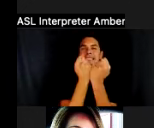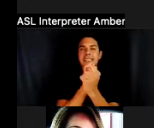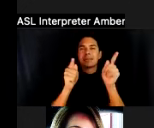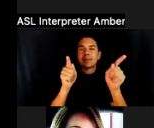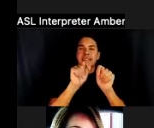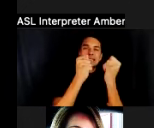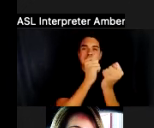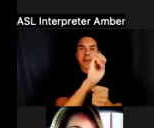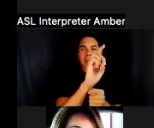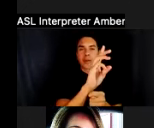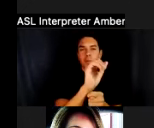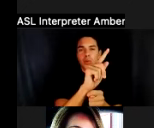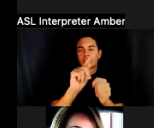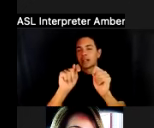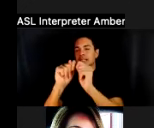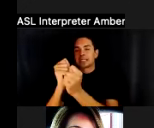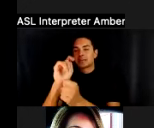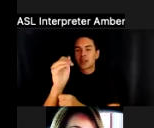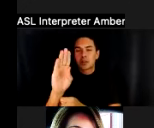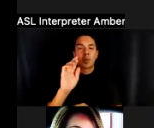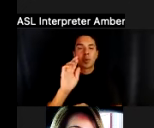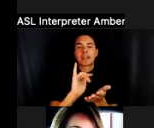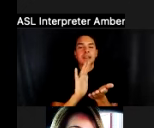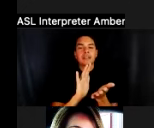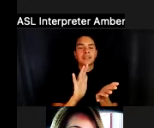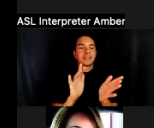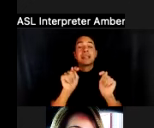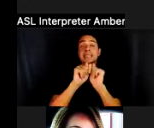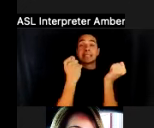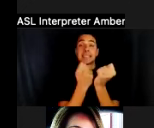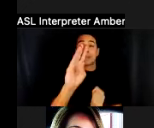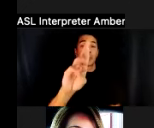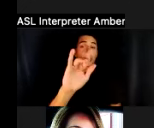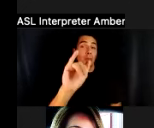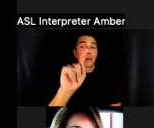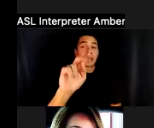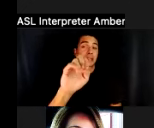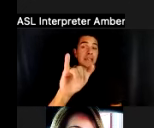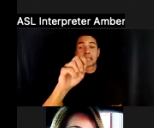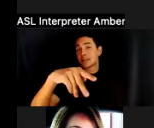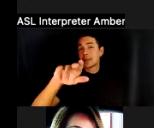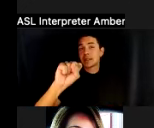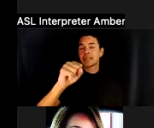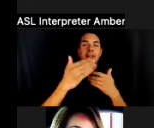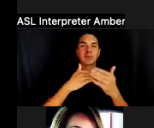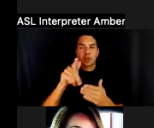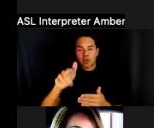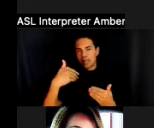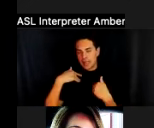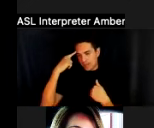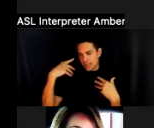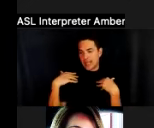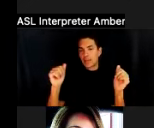who are like Team Britney, and what does that mean, right? We know that there were some mental health concerns and other things, but